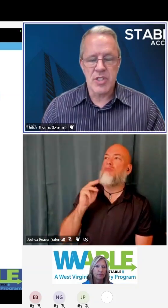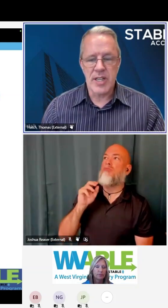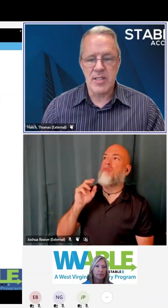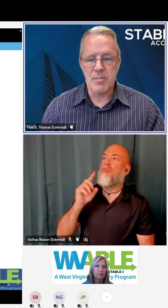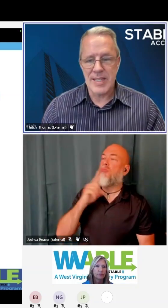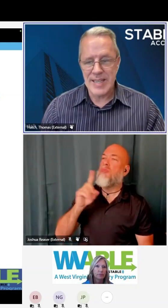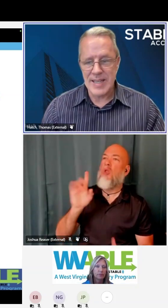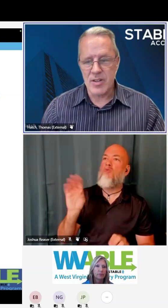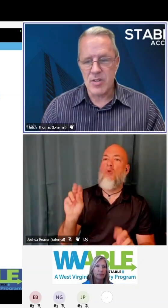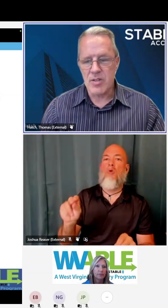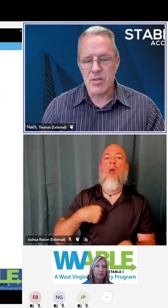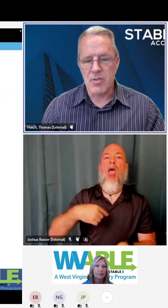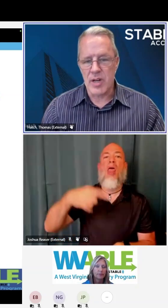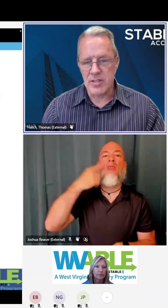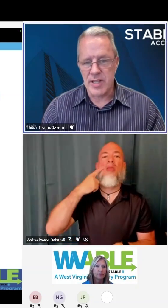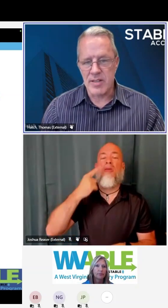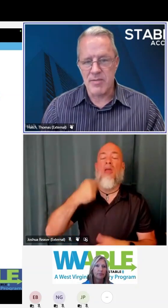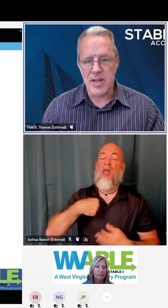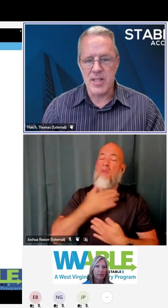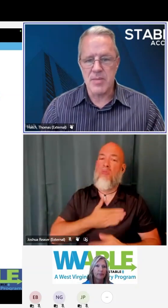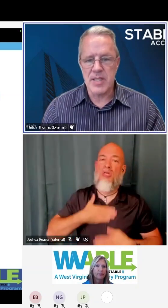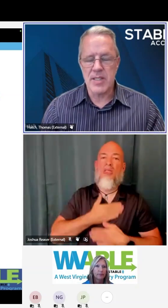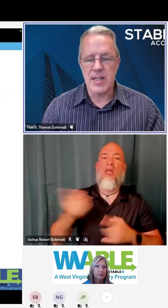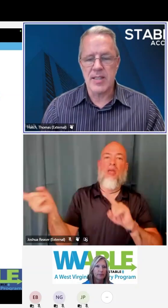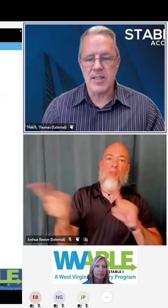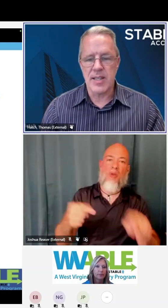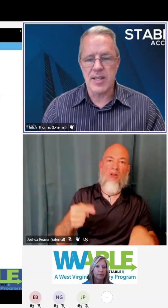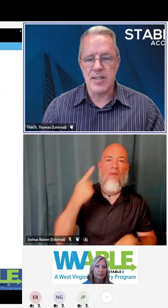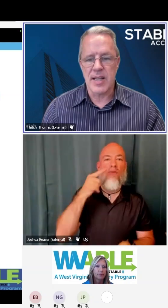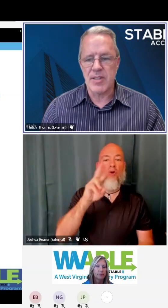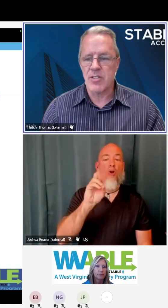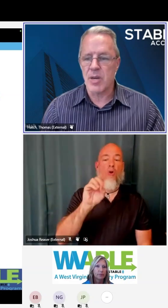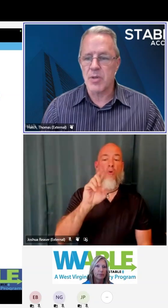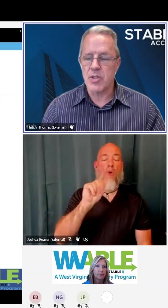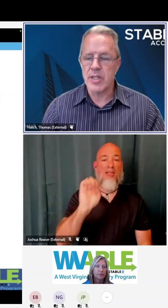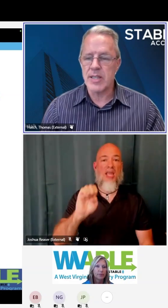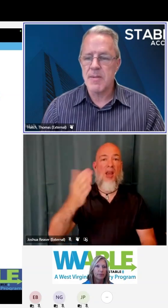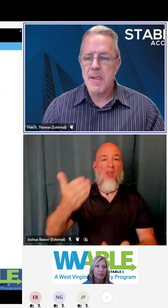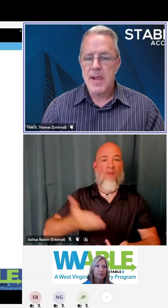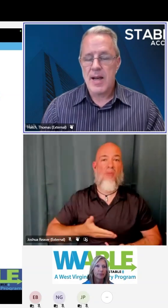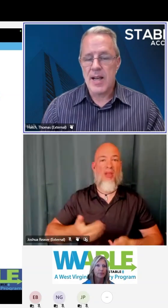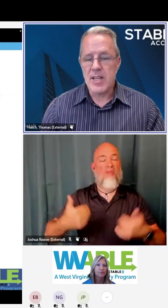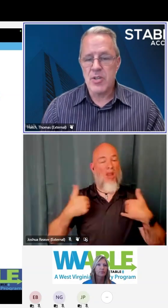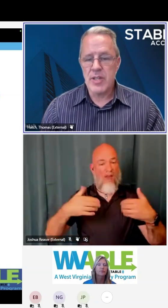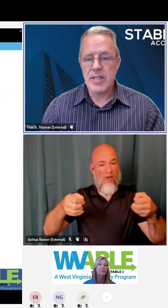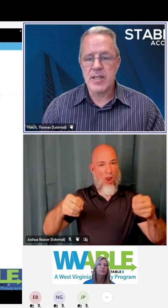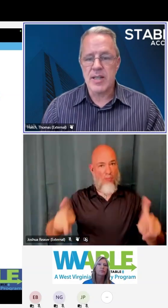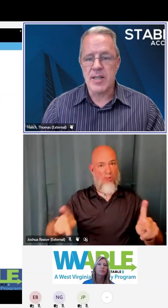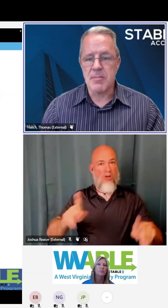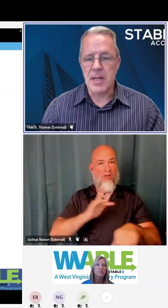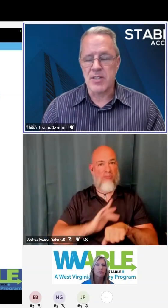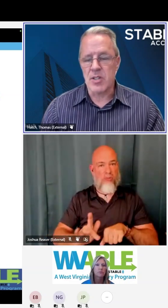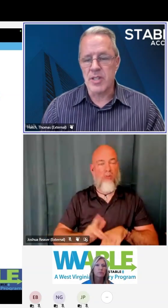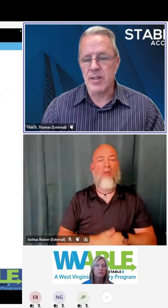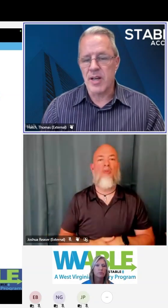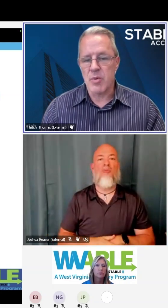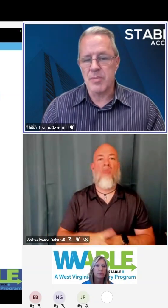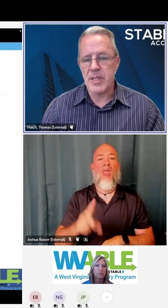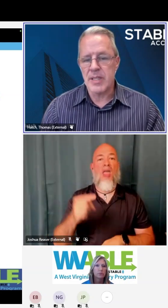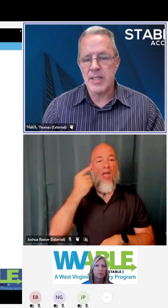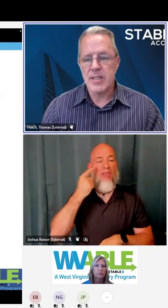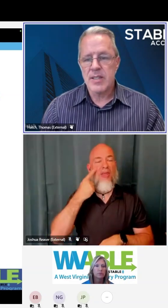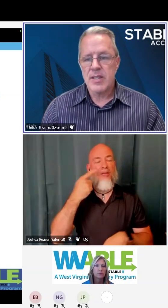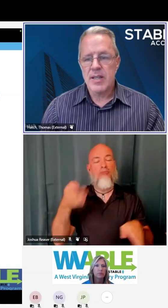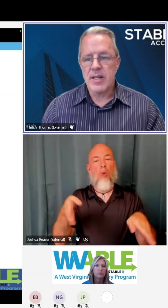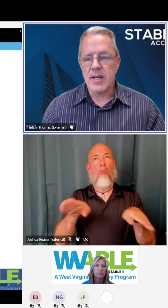I appreciate being here, for Roxanne inviting me and having this opportunity. I do think as a closing thought